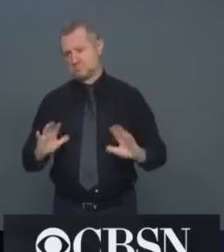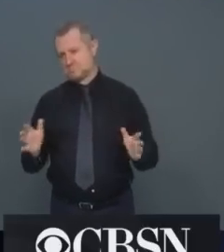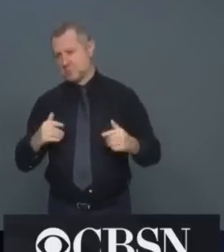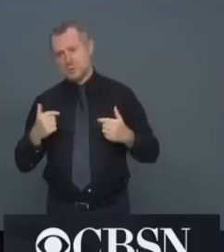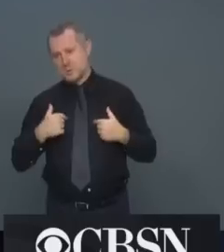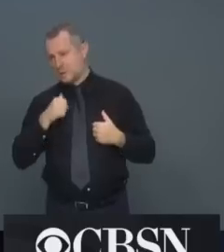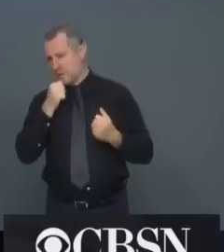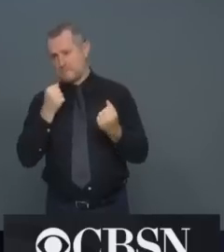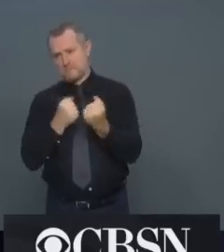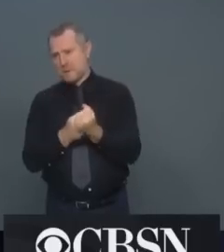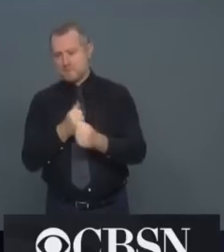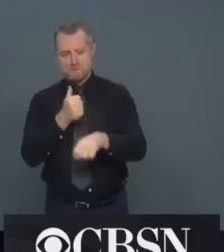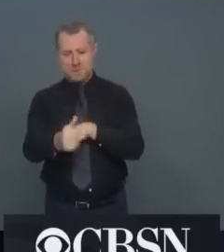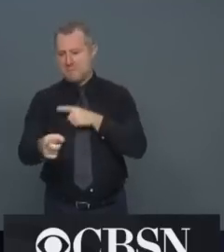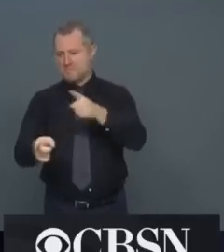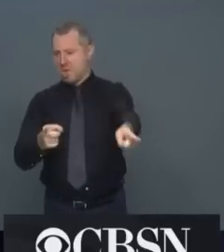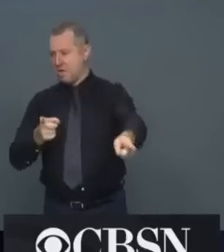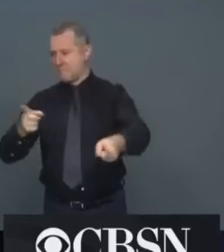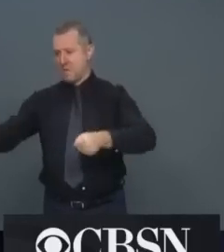don't blame anyone.